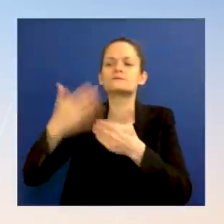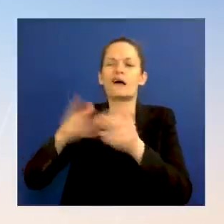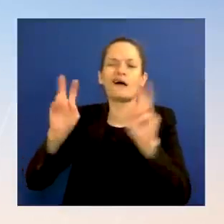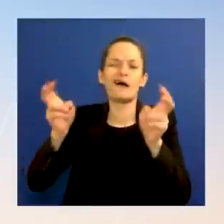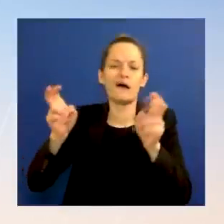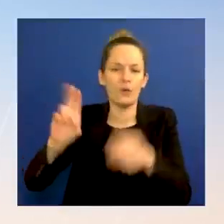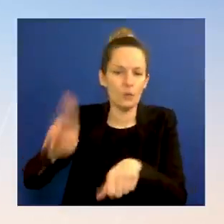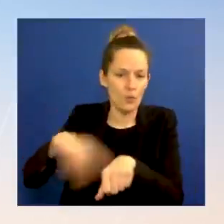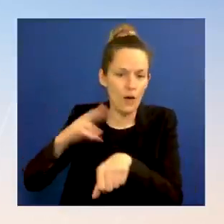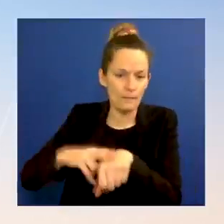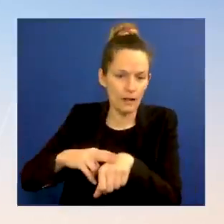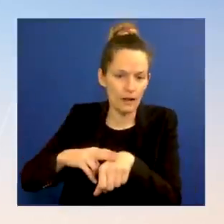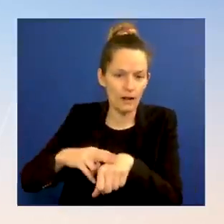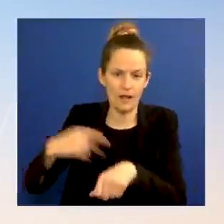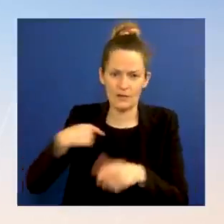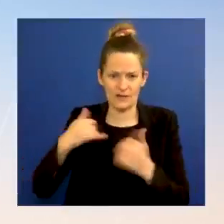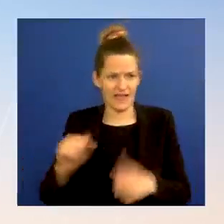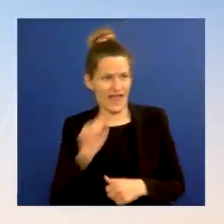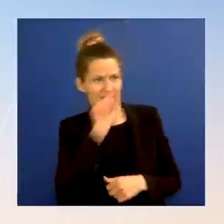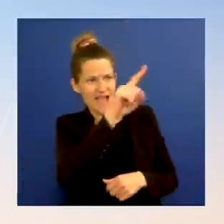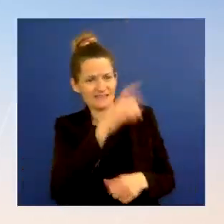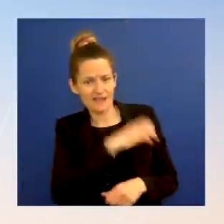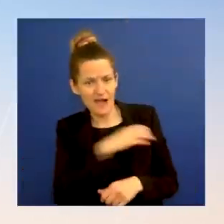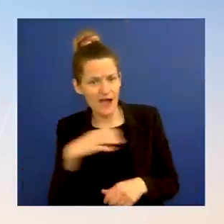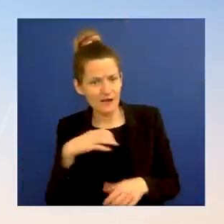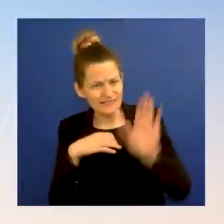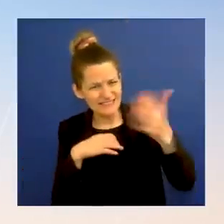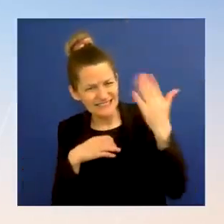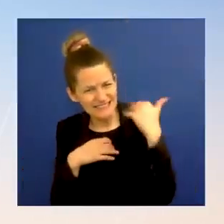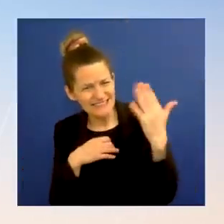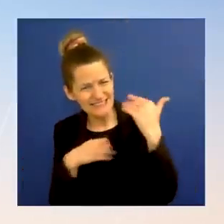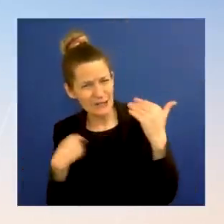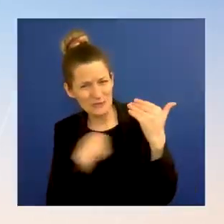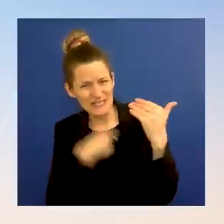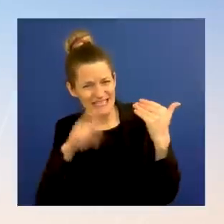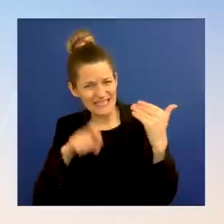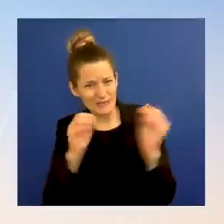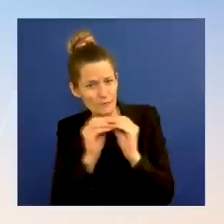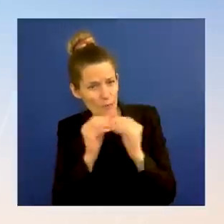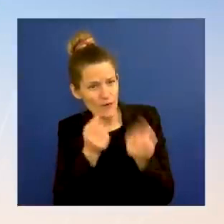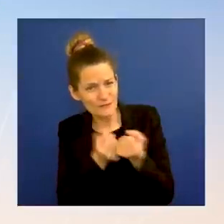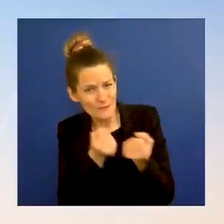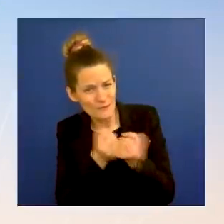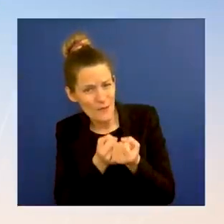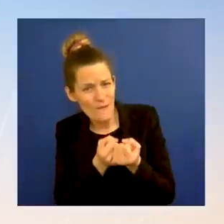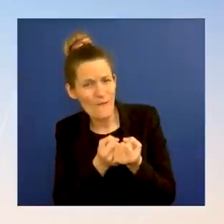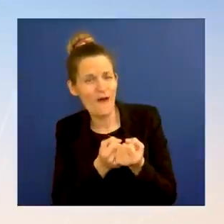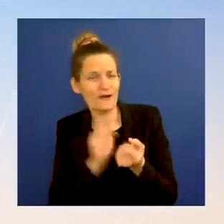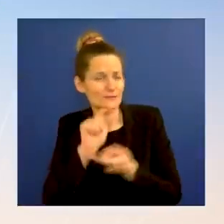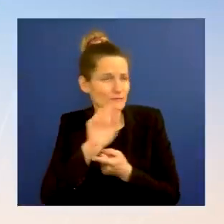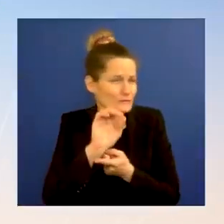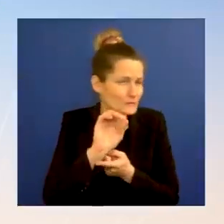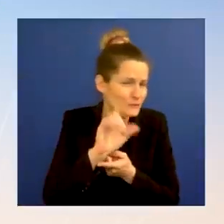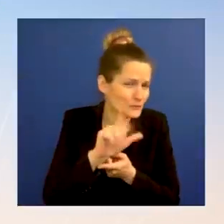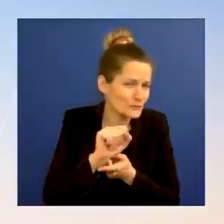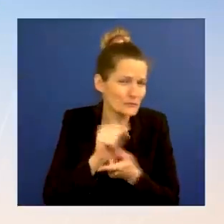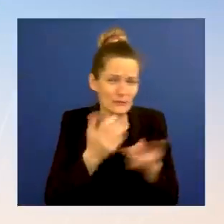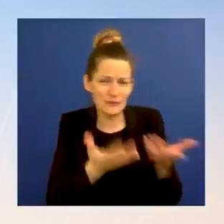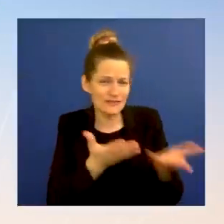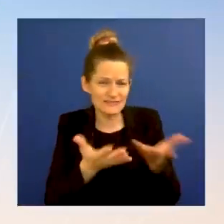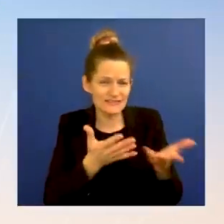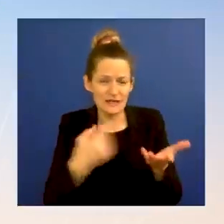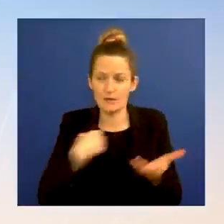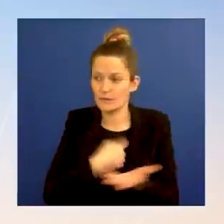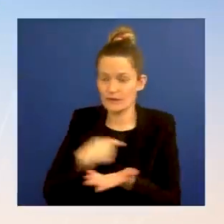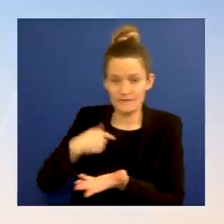so important as the pandemic is not over, but we know we have the therapeutics, we have the resources to develop